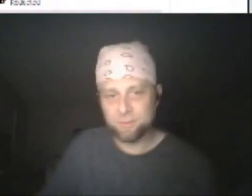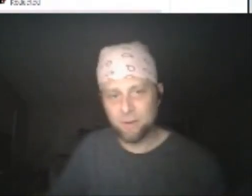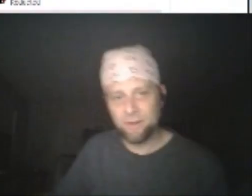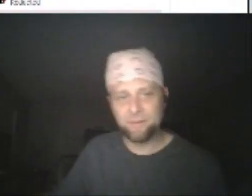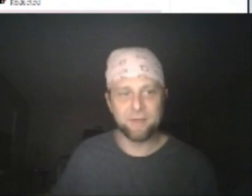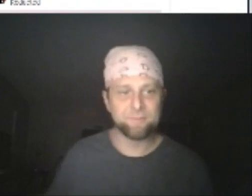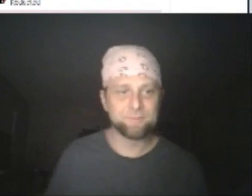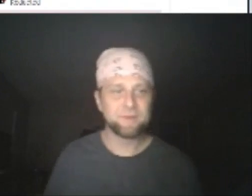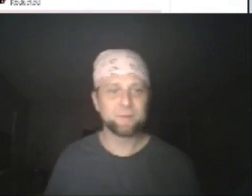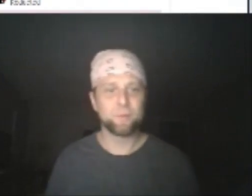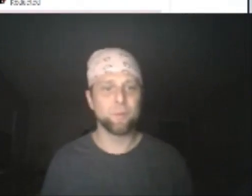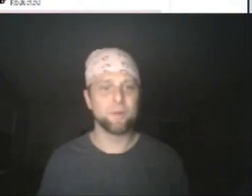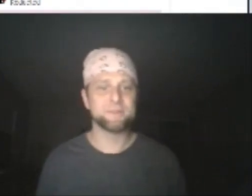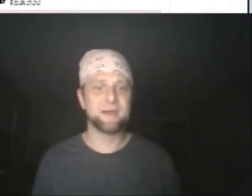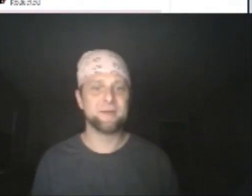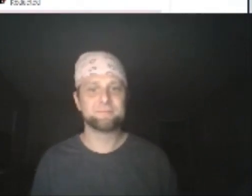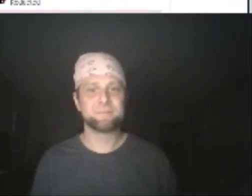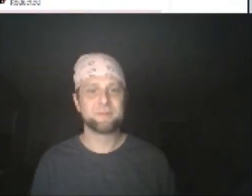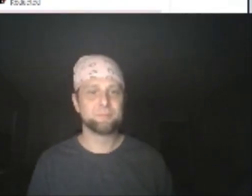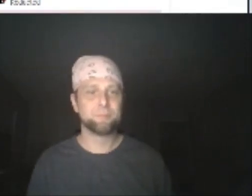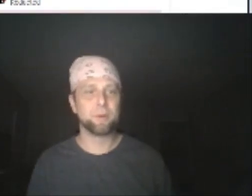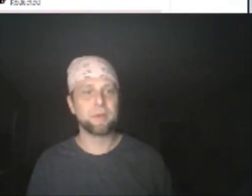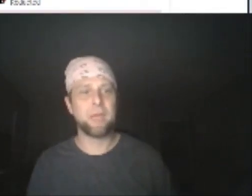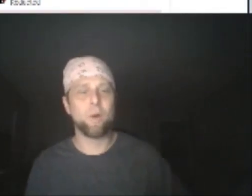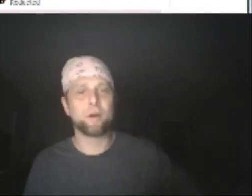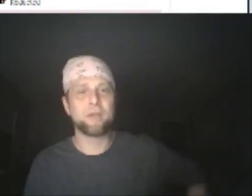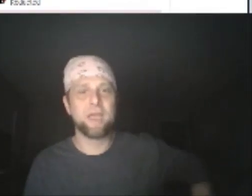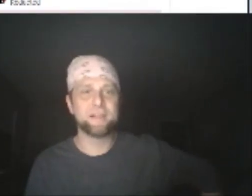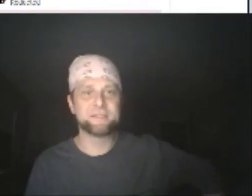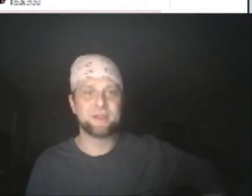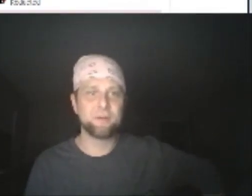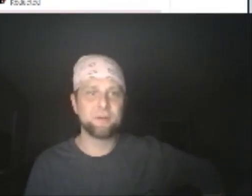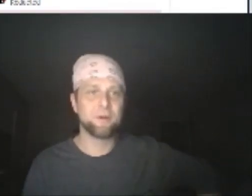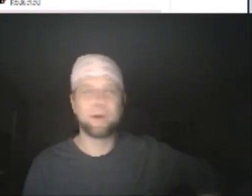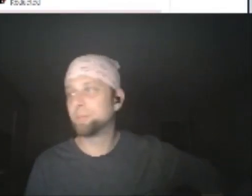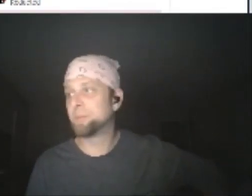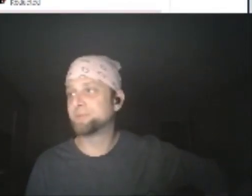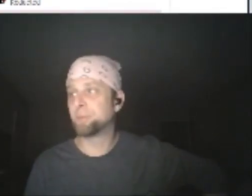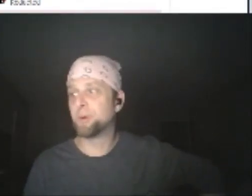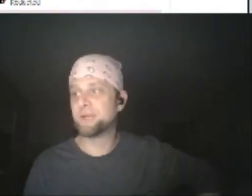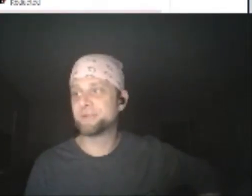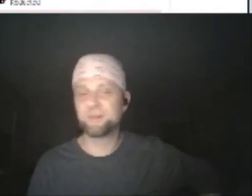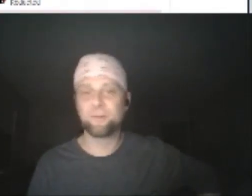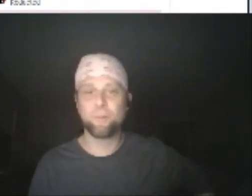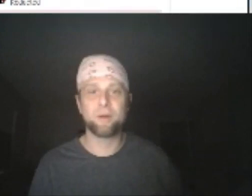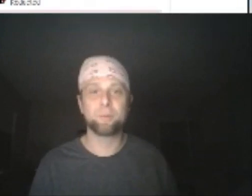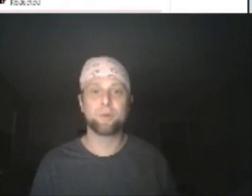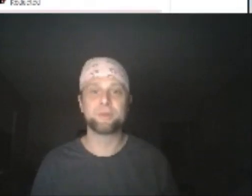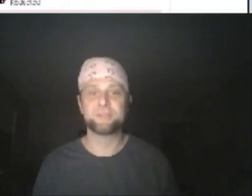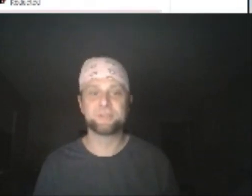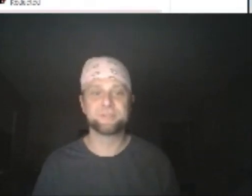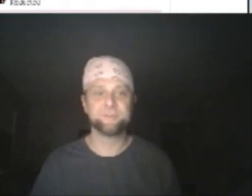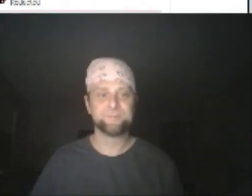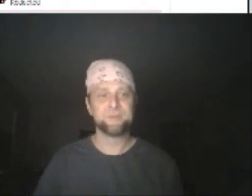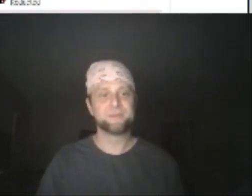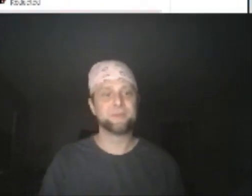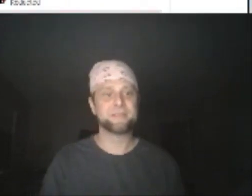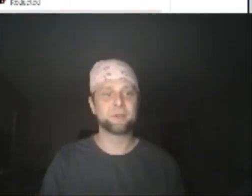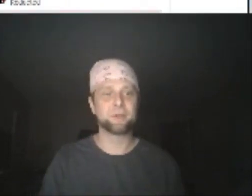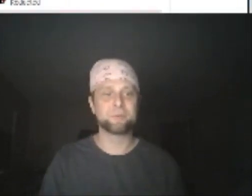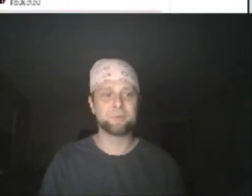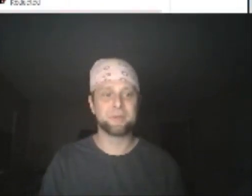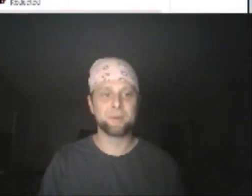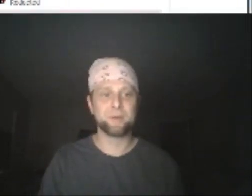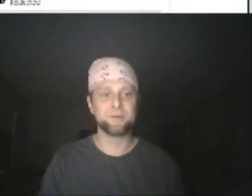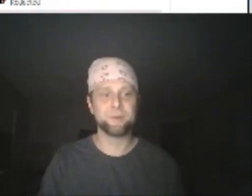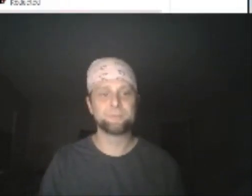guess, what, they were the ones that put water cannons on our peaceful water protesters. So that's a good